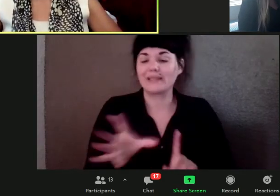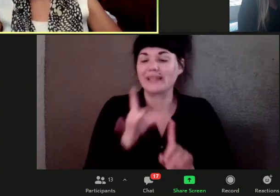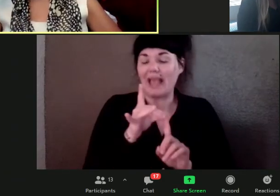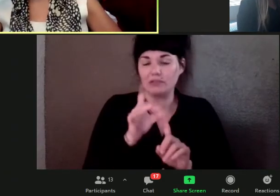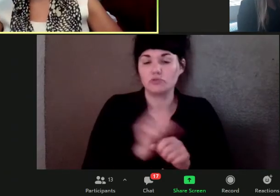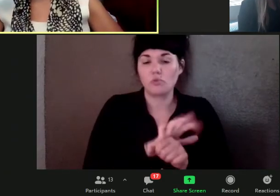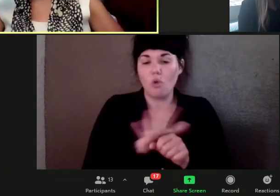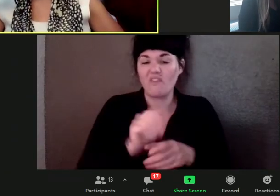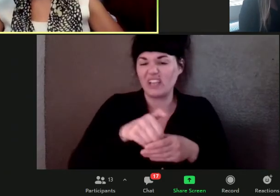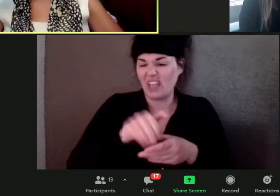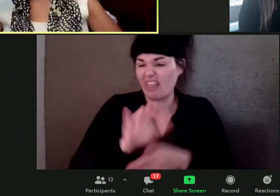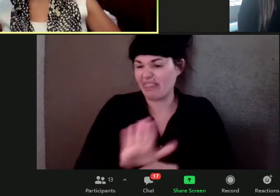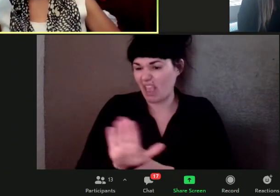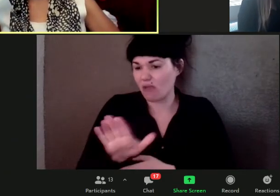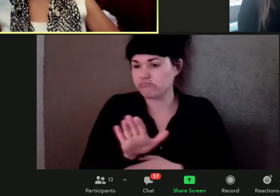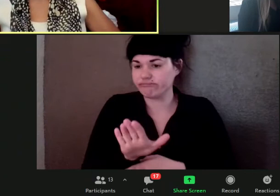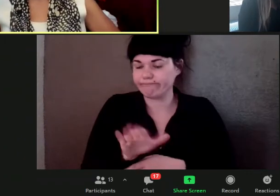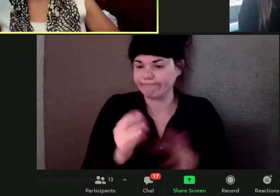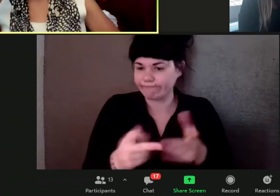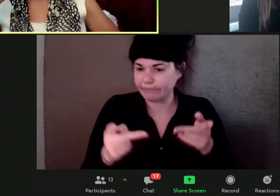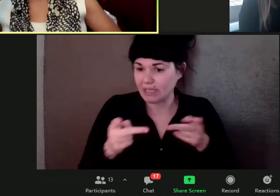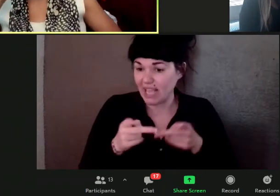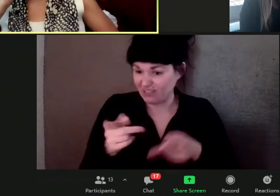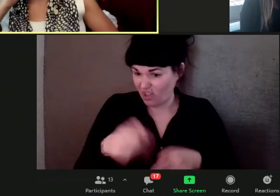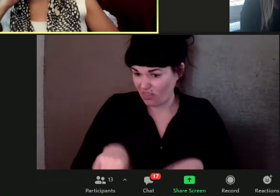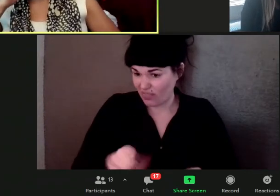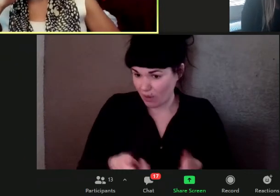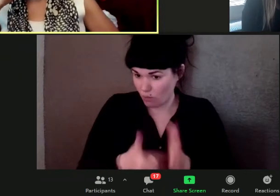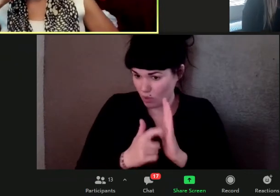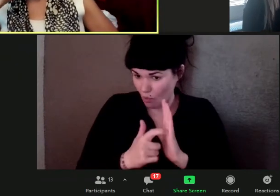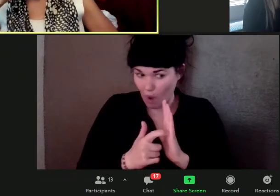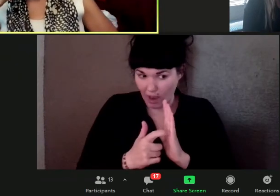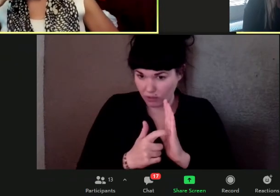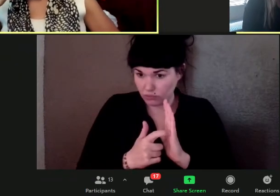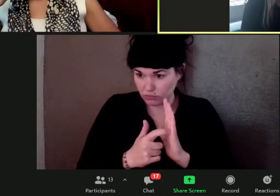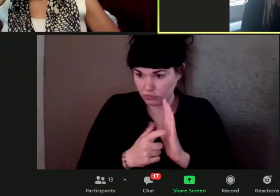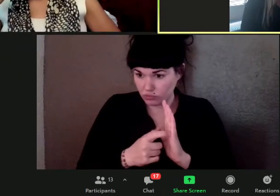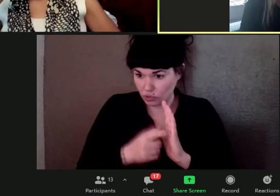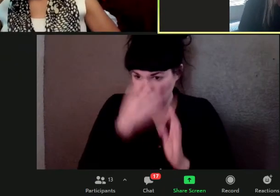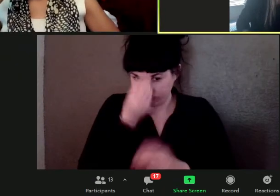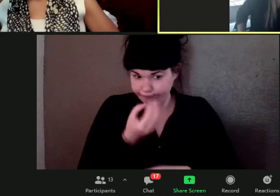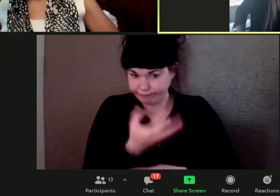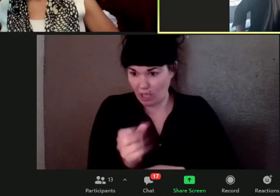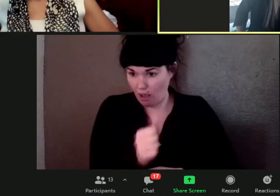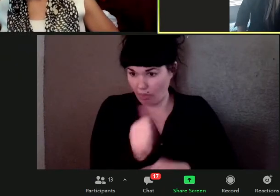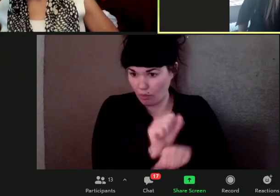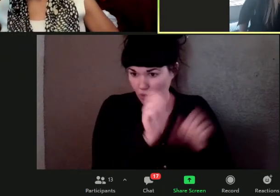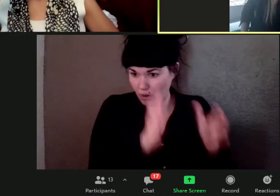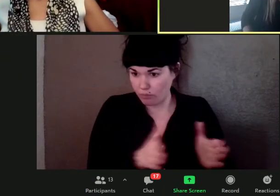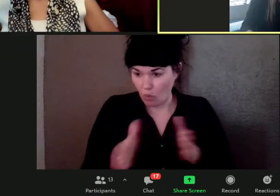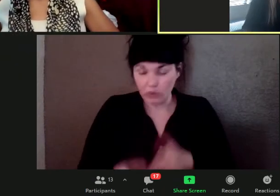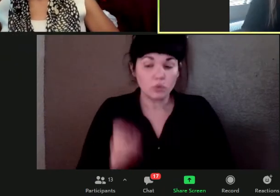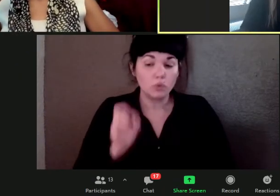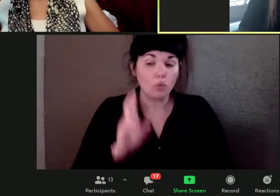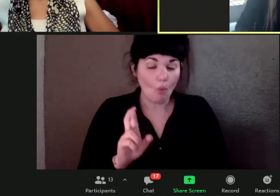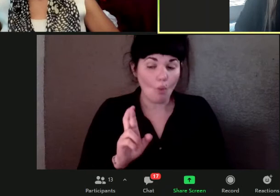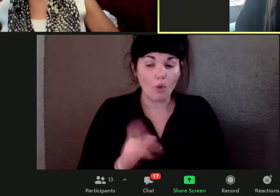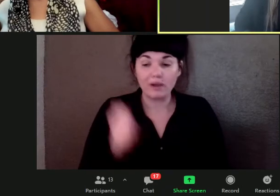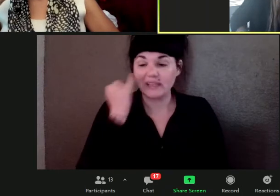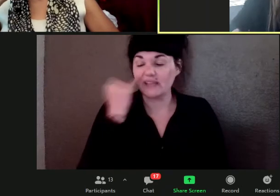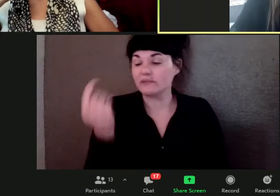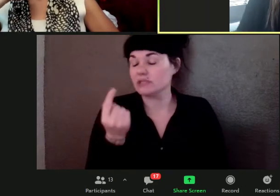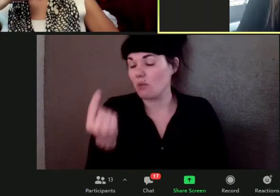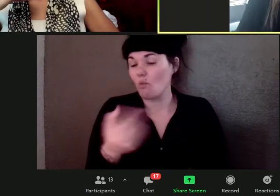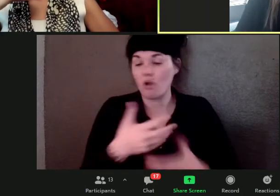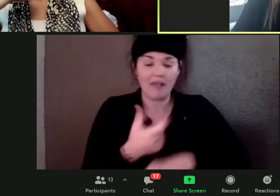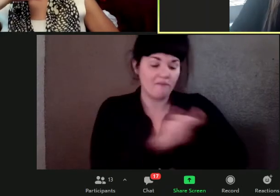of personnel are vaccinated? Are there any requirements around that? So there is a OSHA requirement